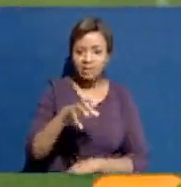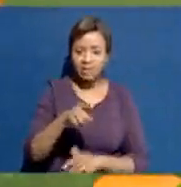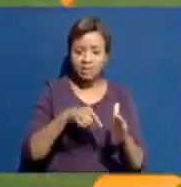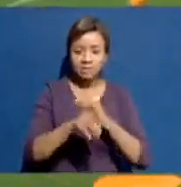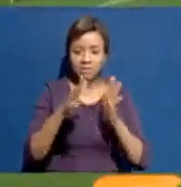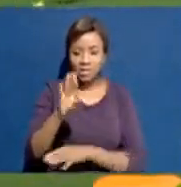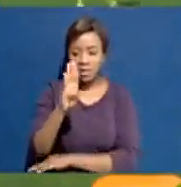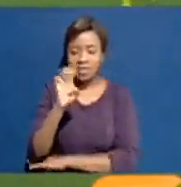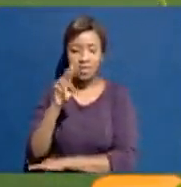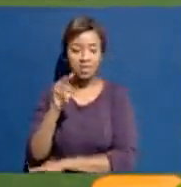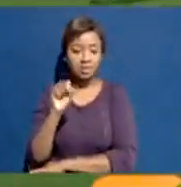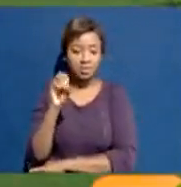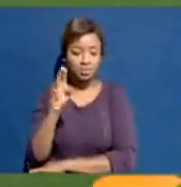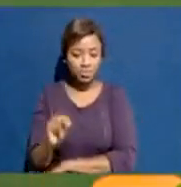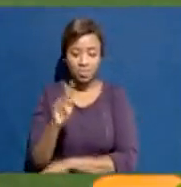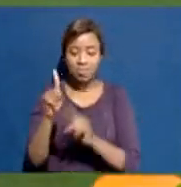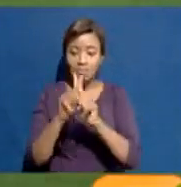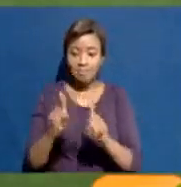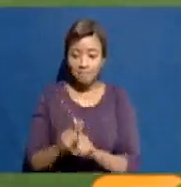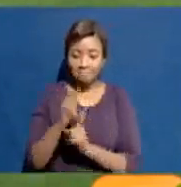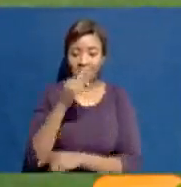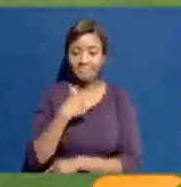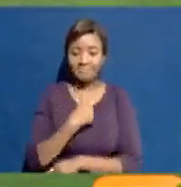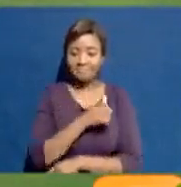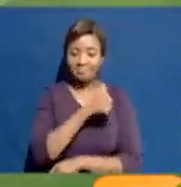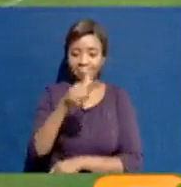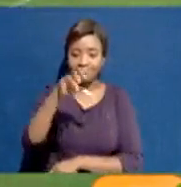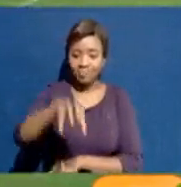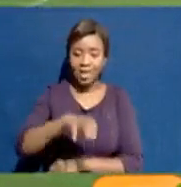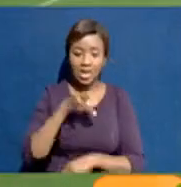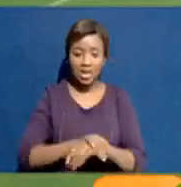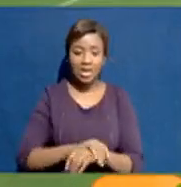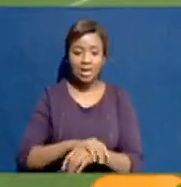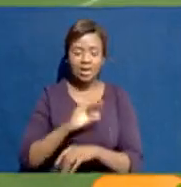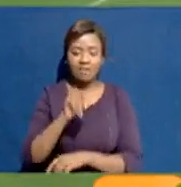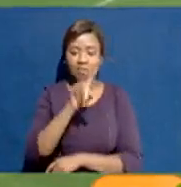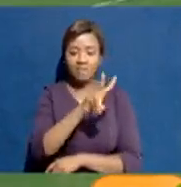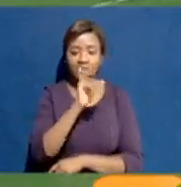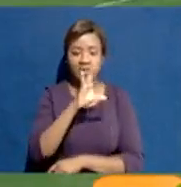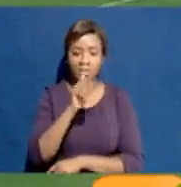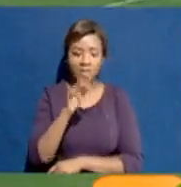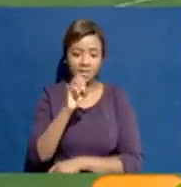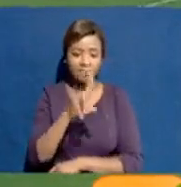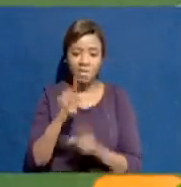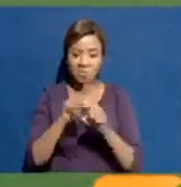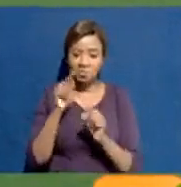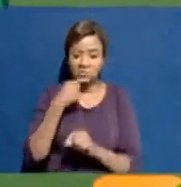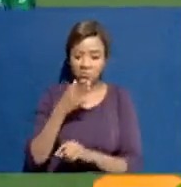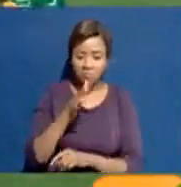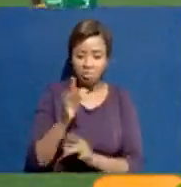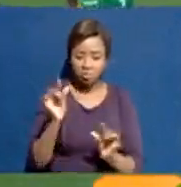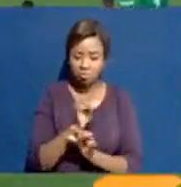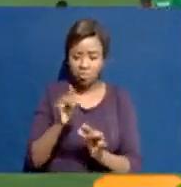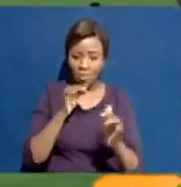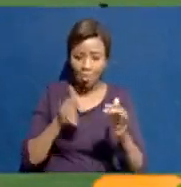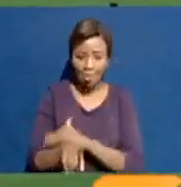Benson Omala. Leopards drew the first blood through a penalty converted by Victor Omune. Gor responded almost immediately with Austin Odhiambo heading